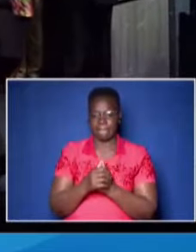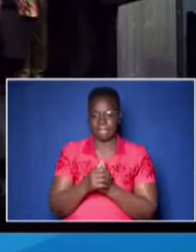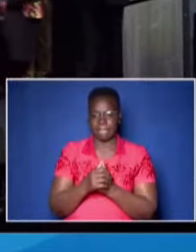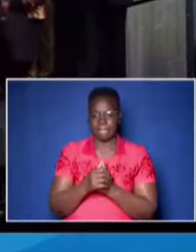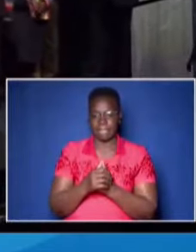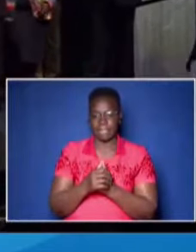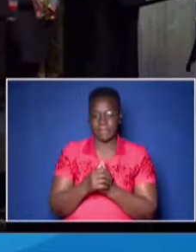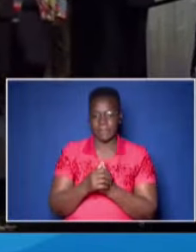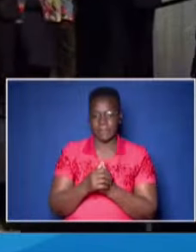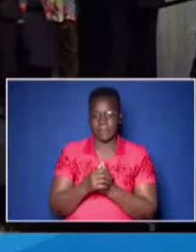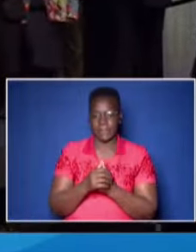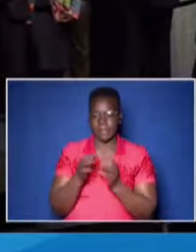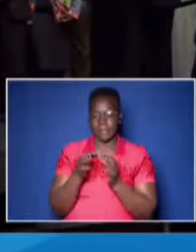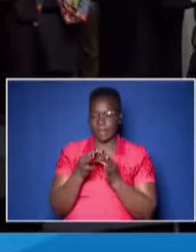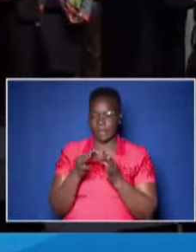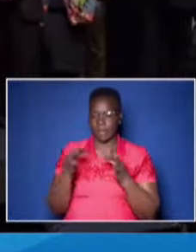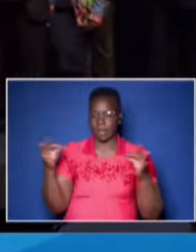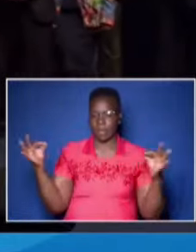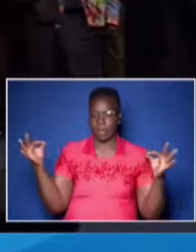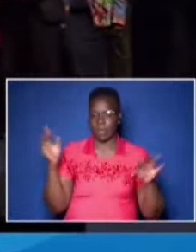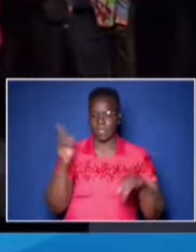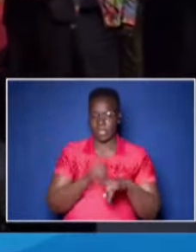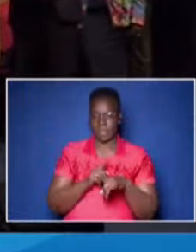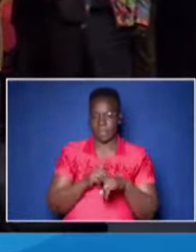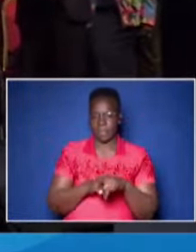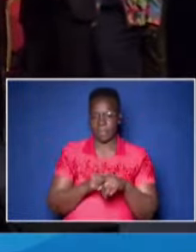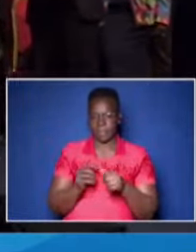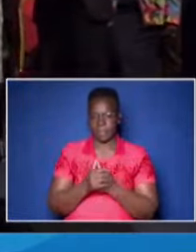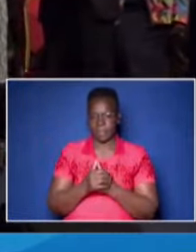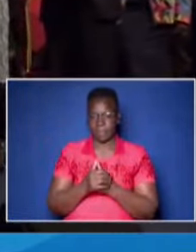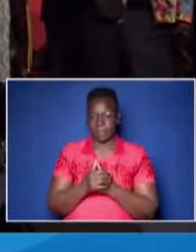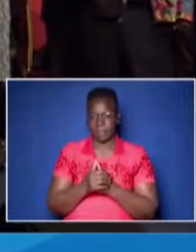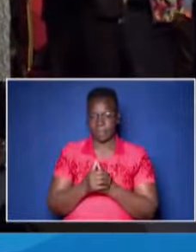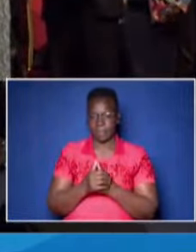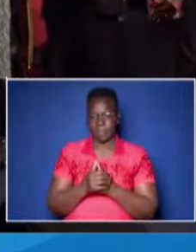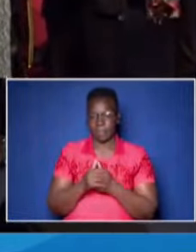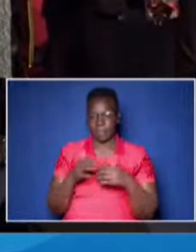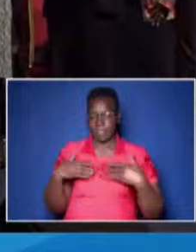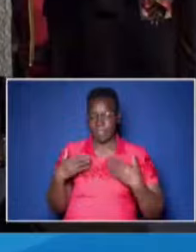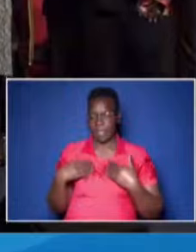for a long time nice to see my brother